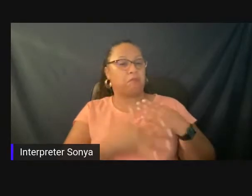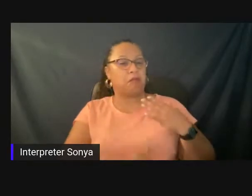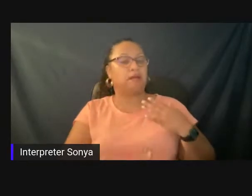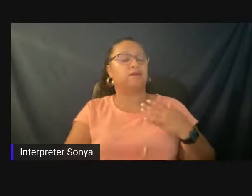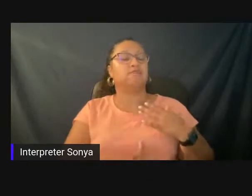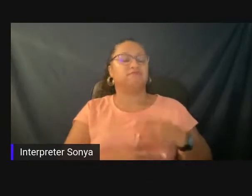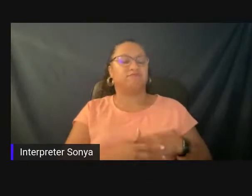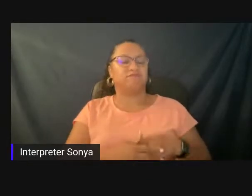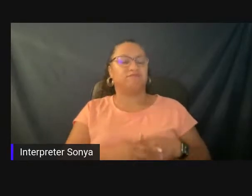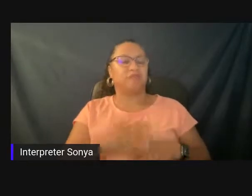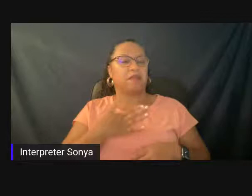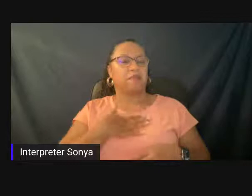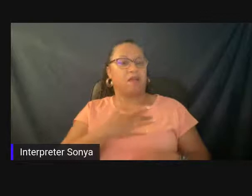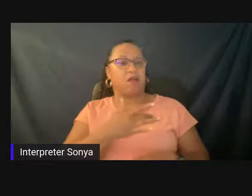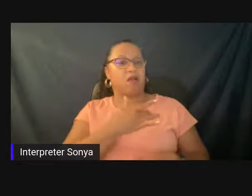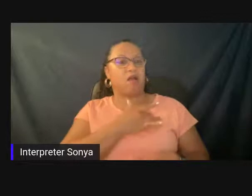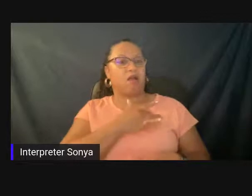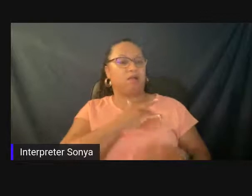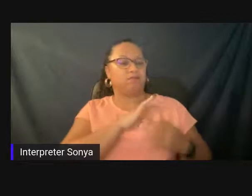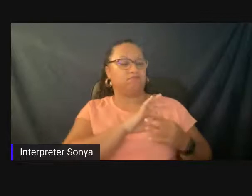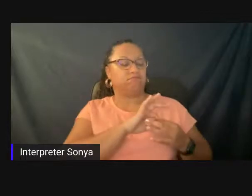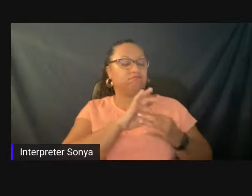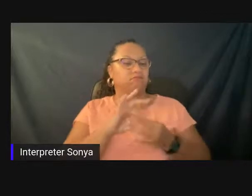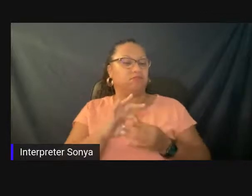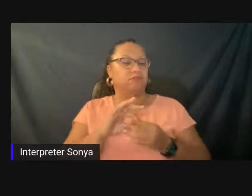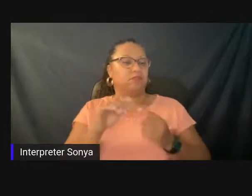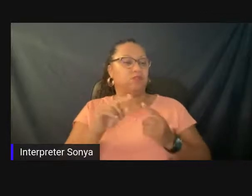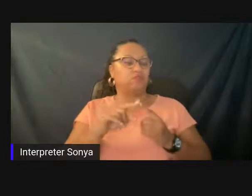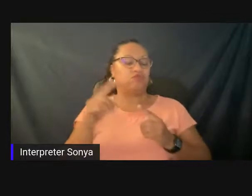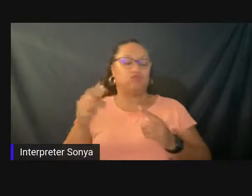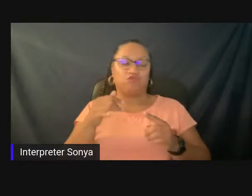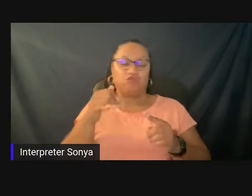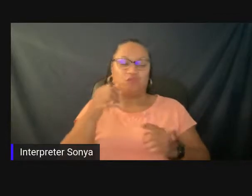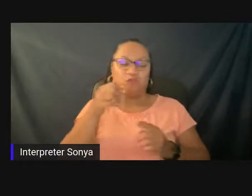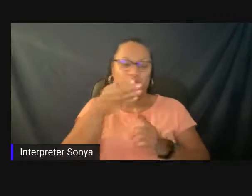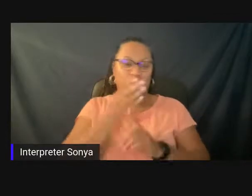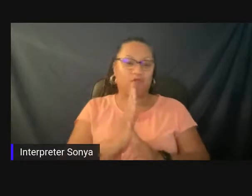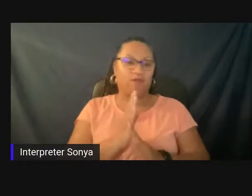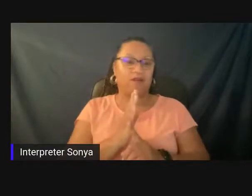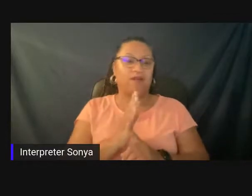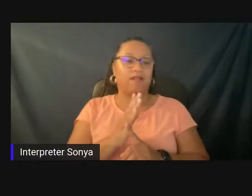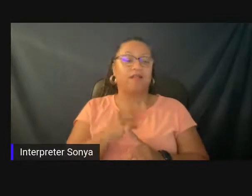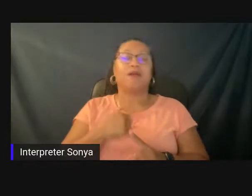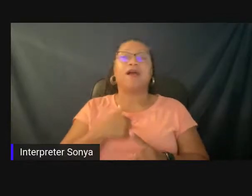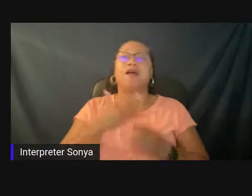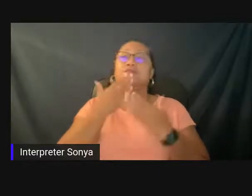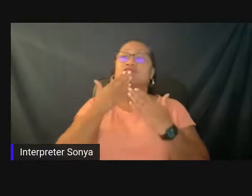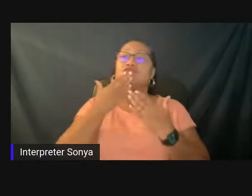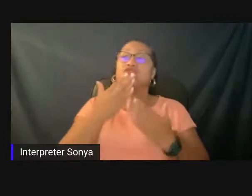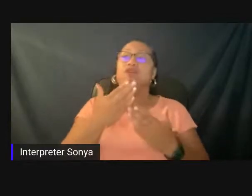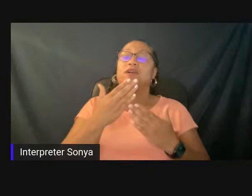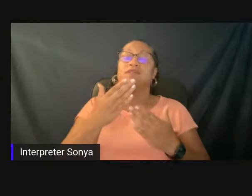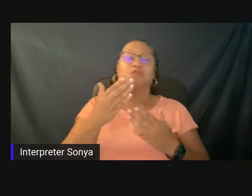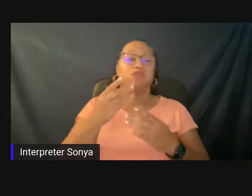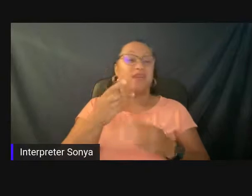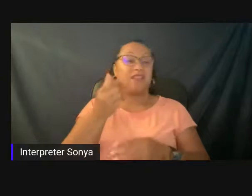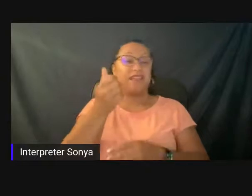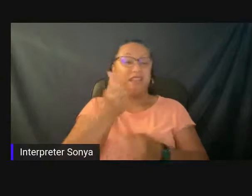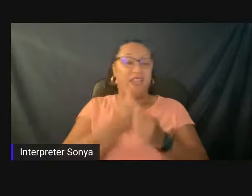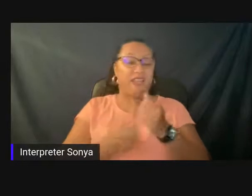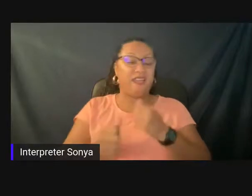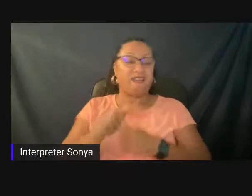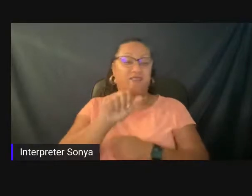My heart is tuned into the infinite, and I'm grateful that every artery and